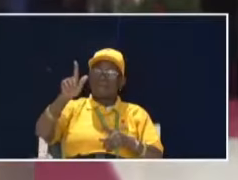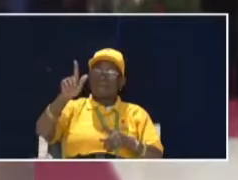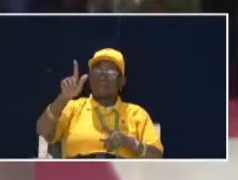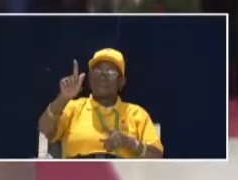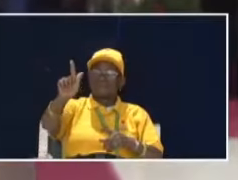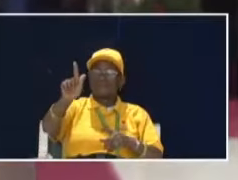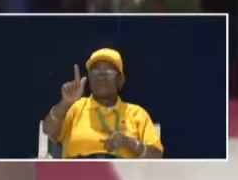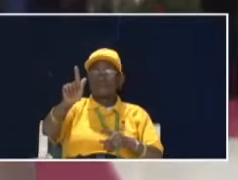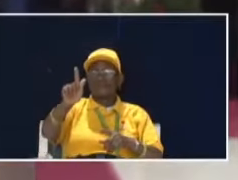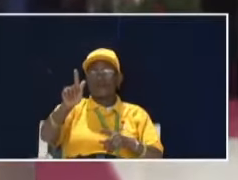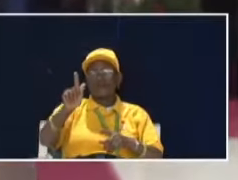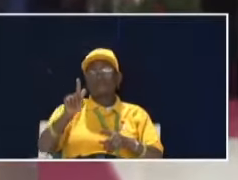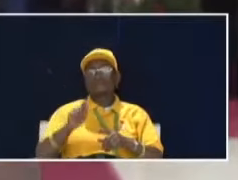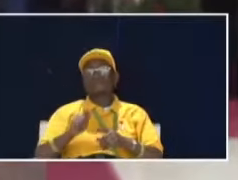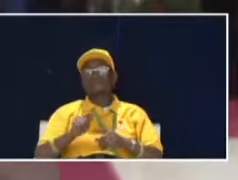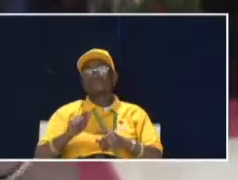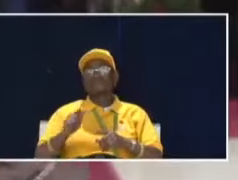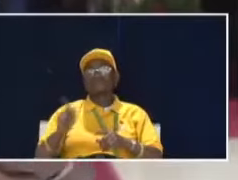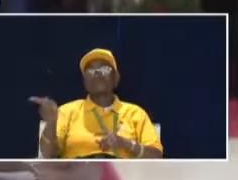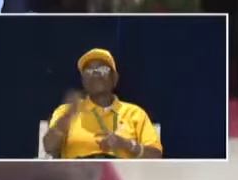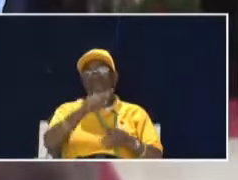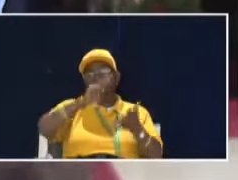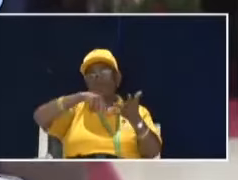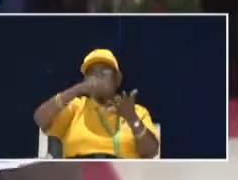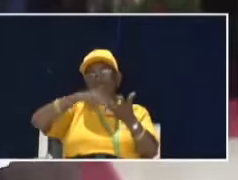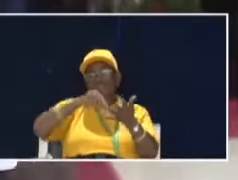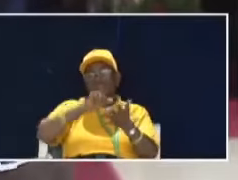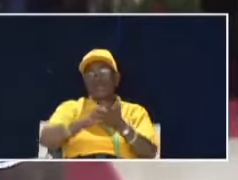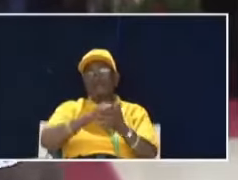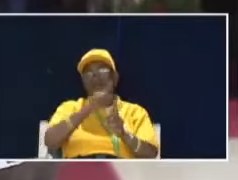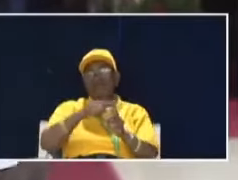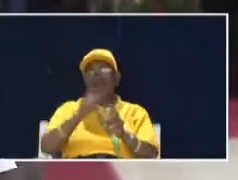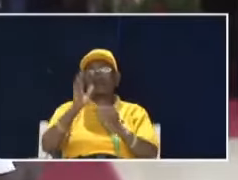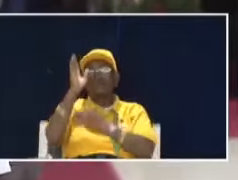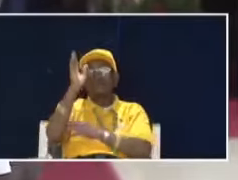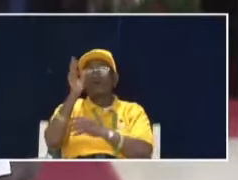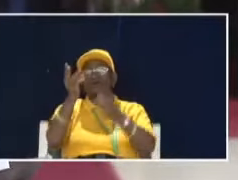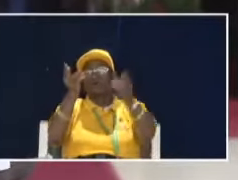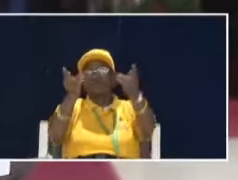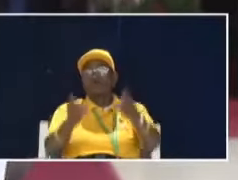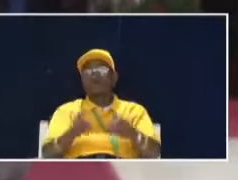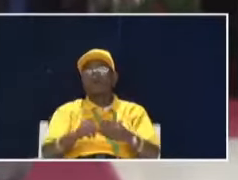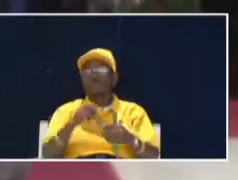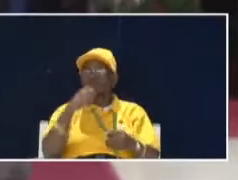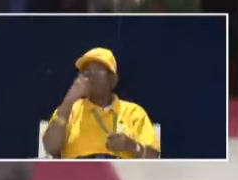to 21, you read that when God wants to speak to you,